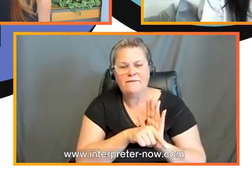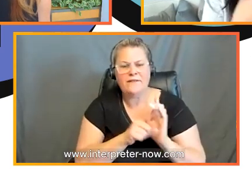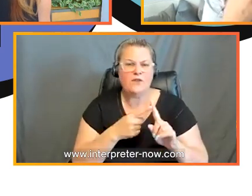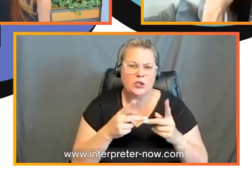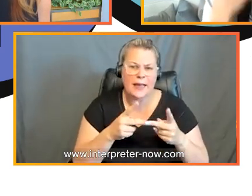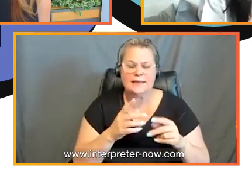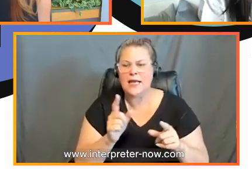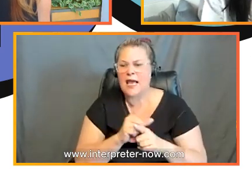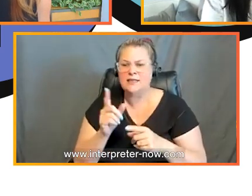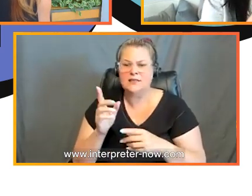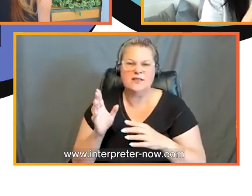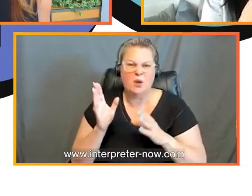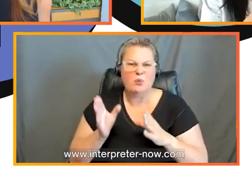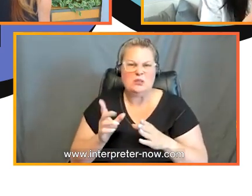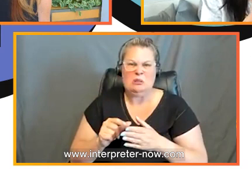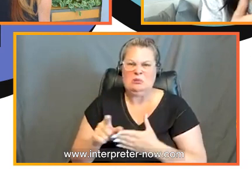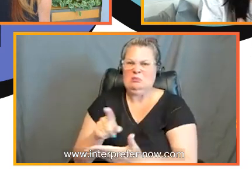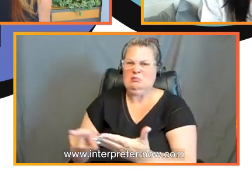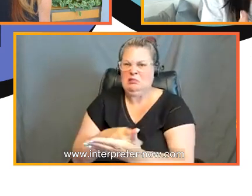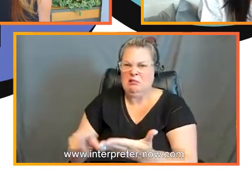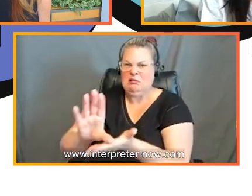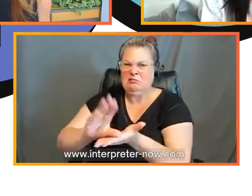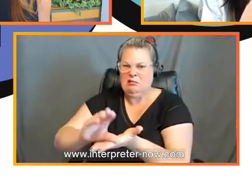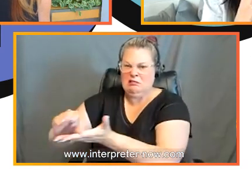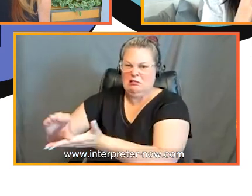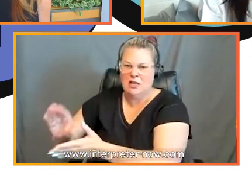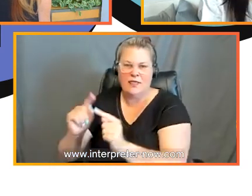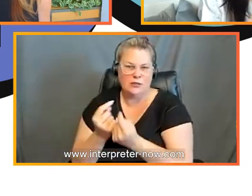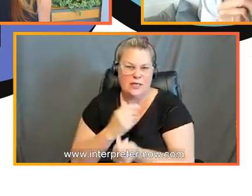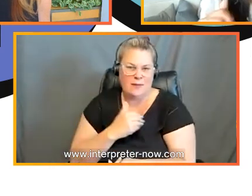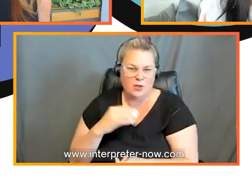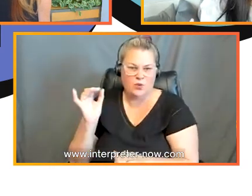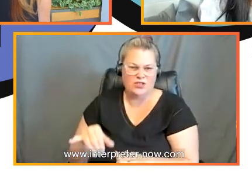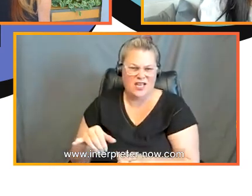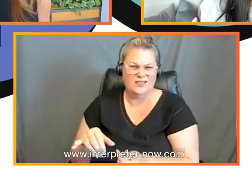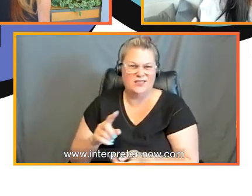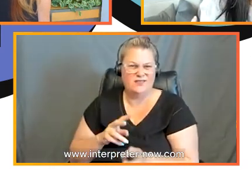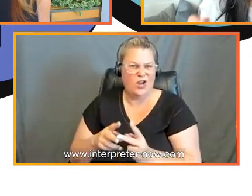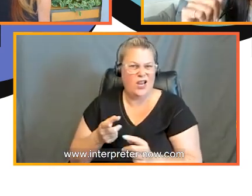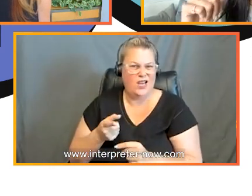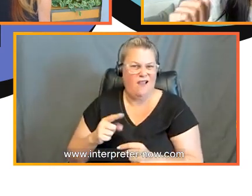which visibly is offensive as a leader. But having really